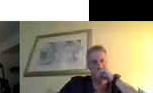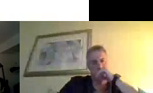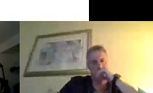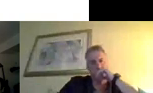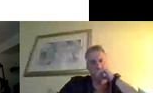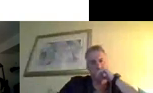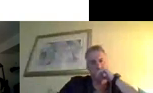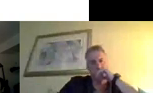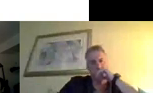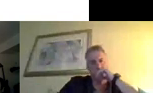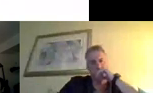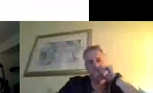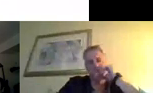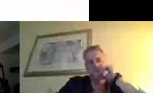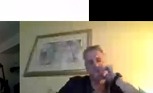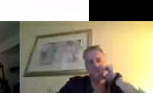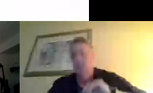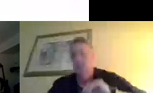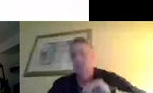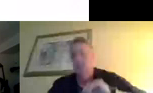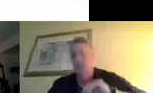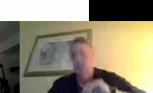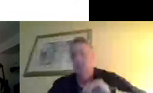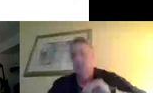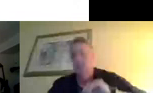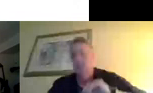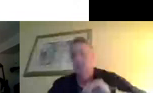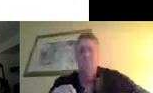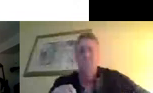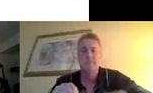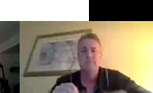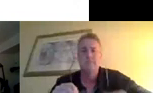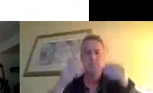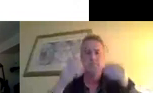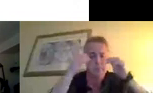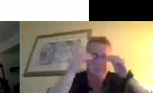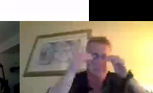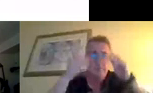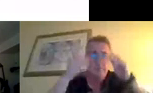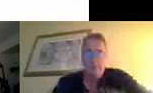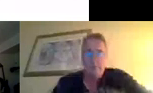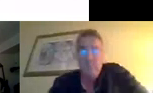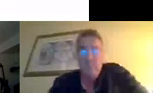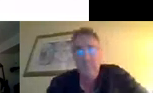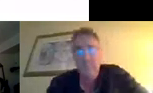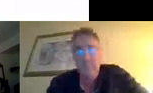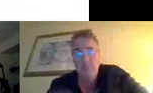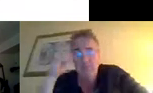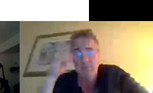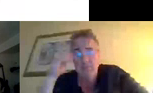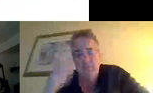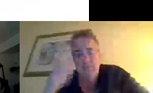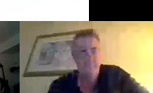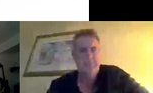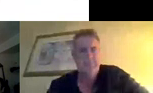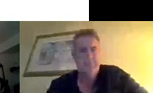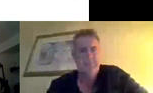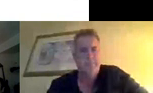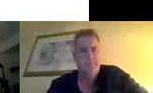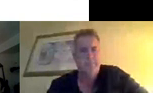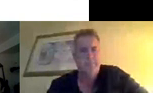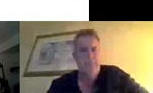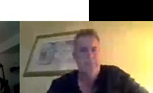would hopefully, you know, get rid of what's mostly surface parking now, and